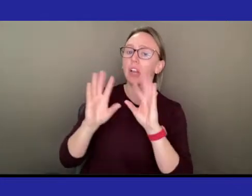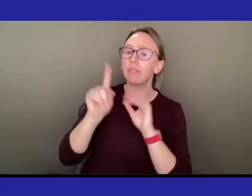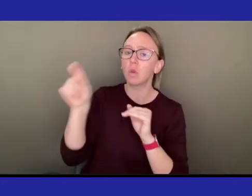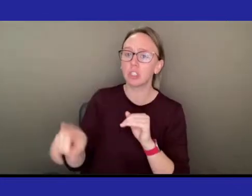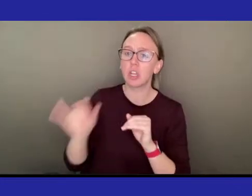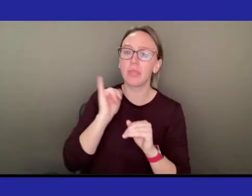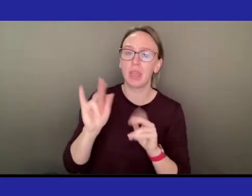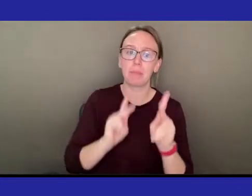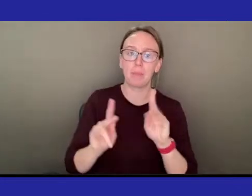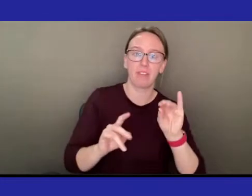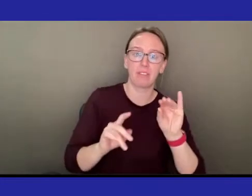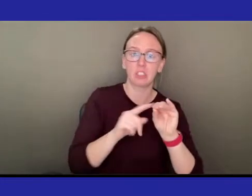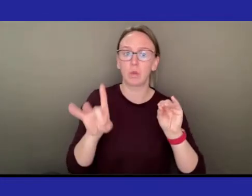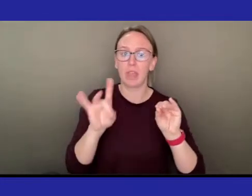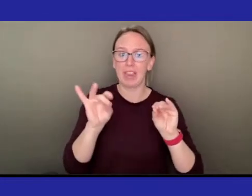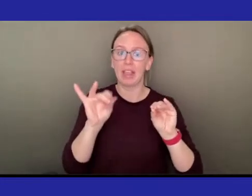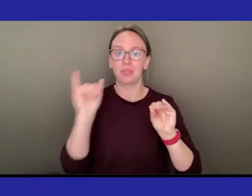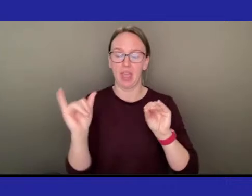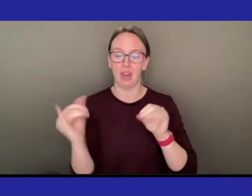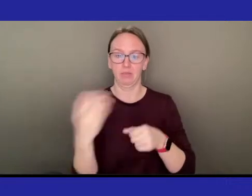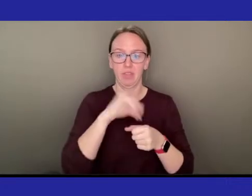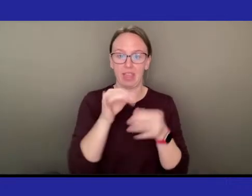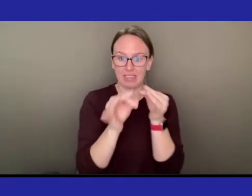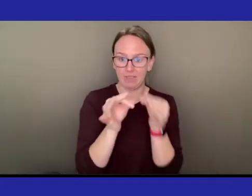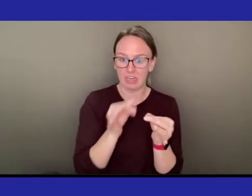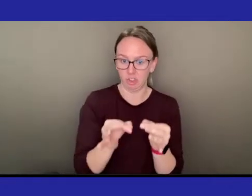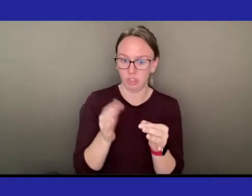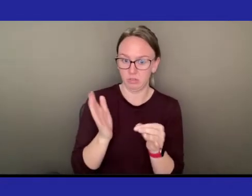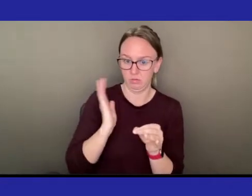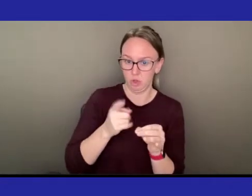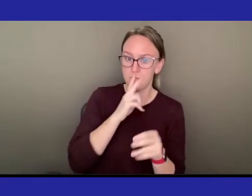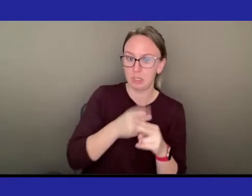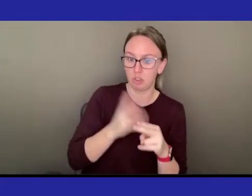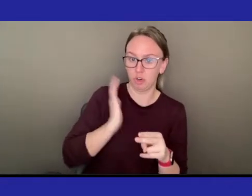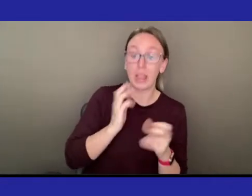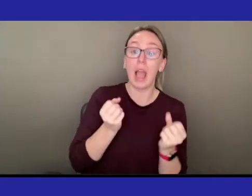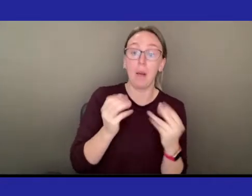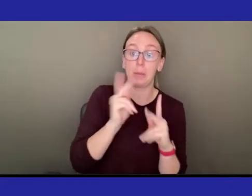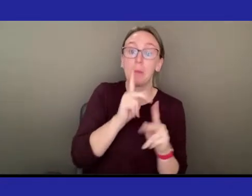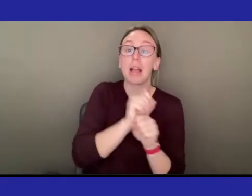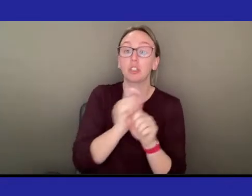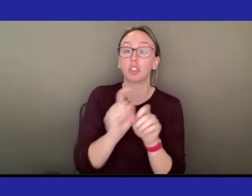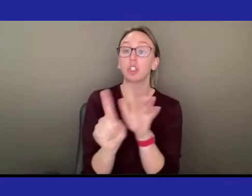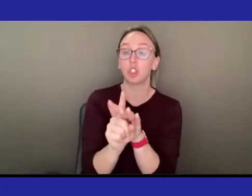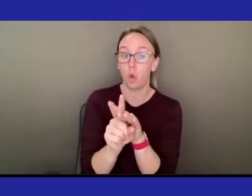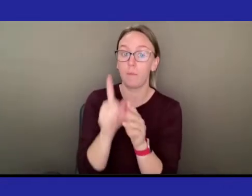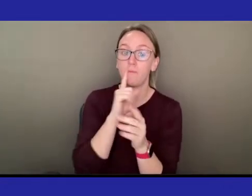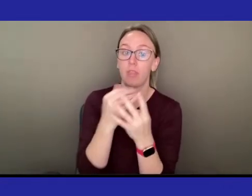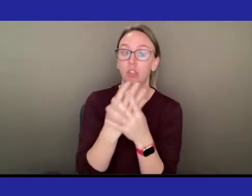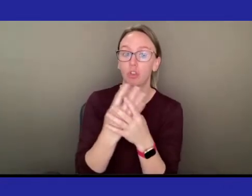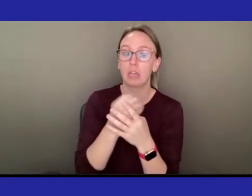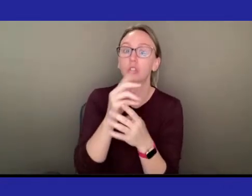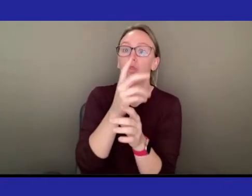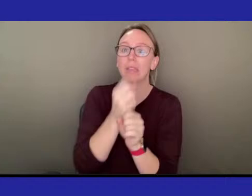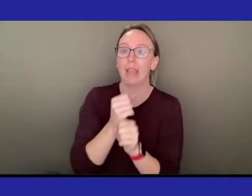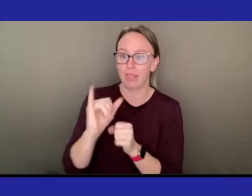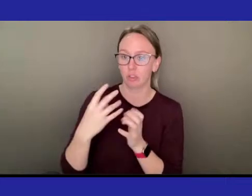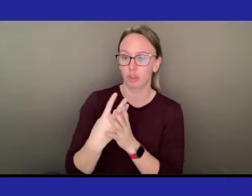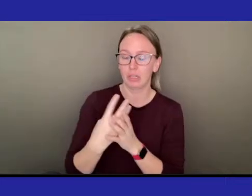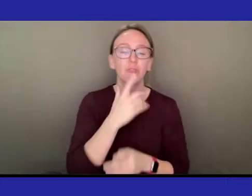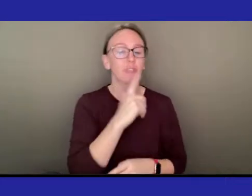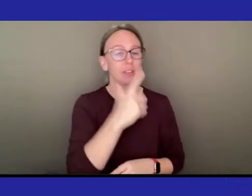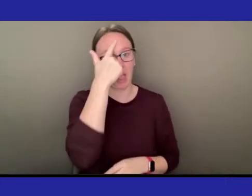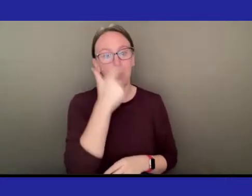you explained earlier, Yeah. how many of them show up for screening or get screened? Well, really, it's up to the providers